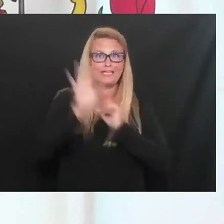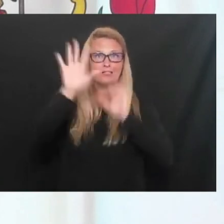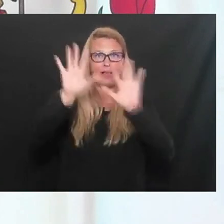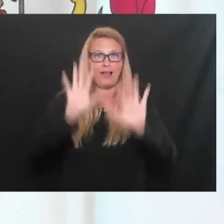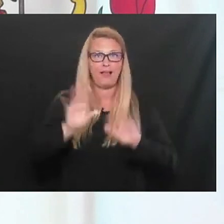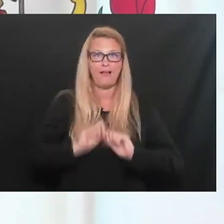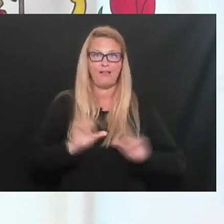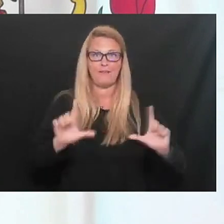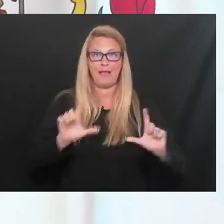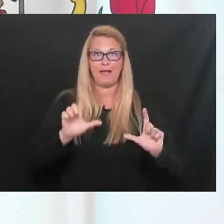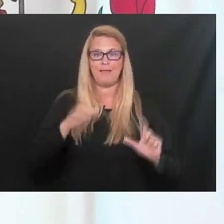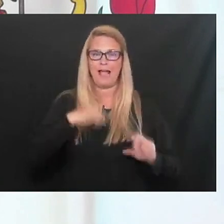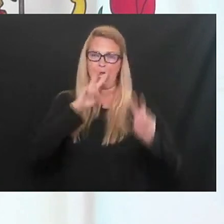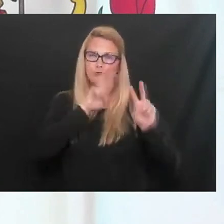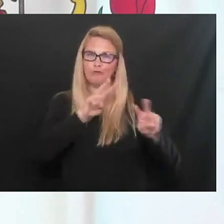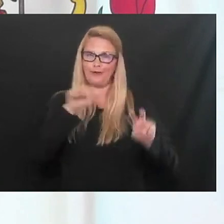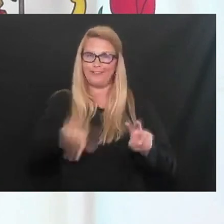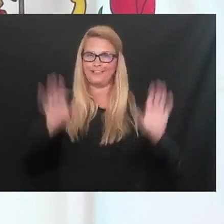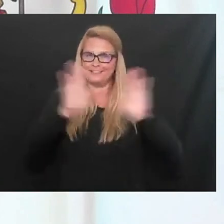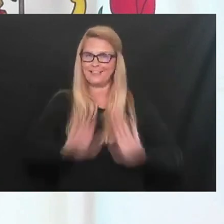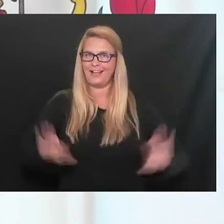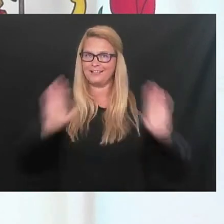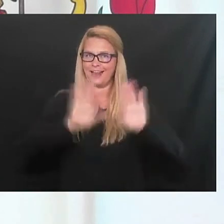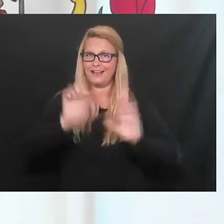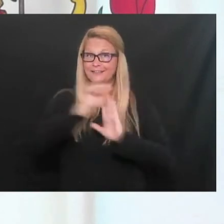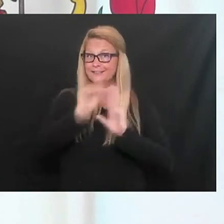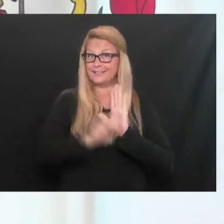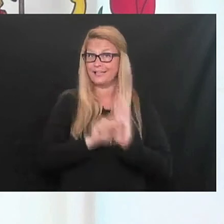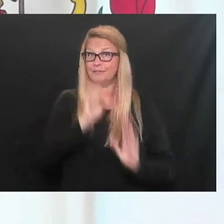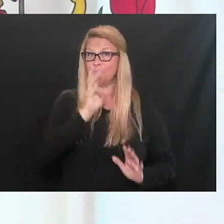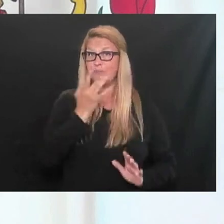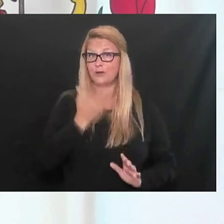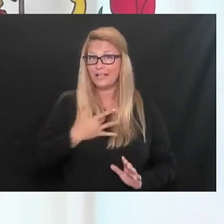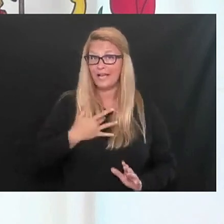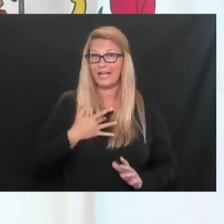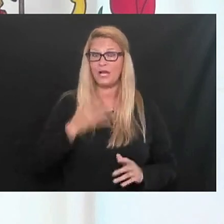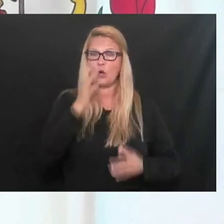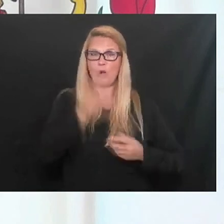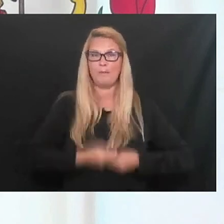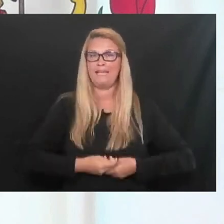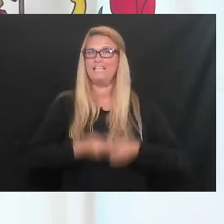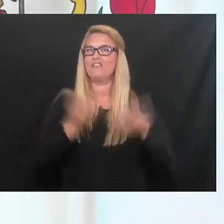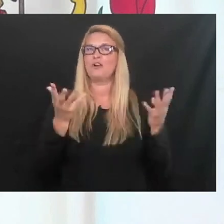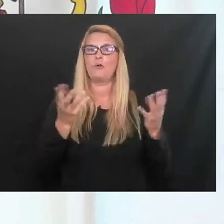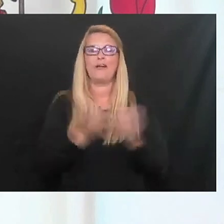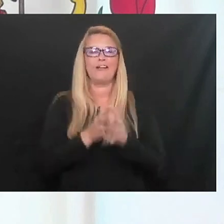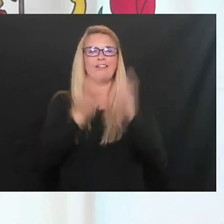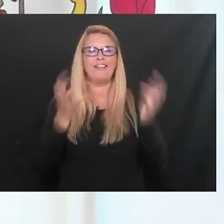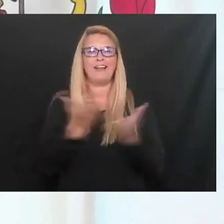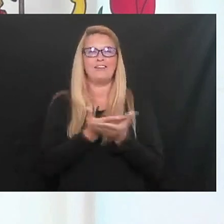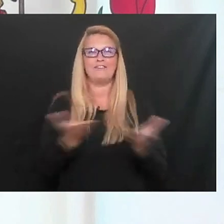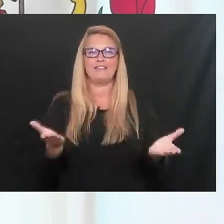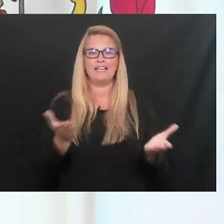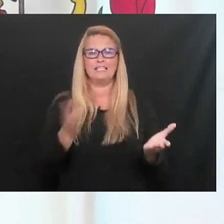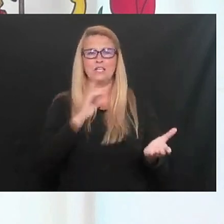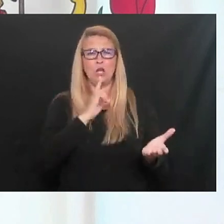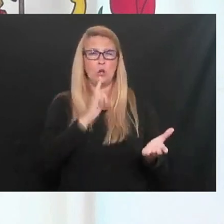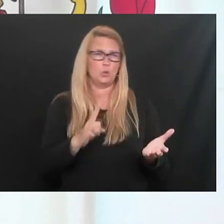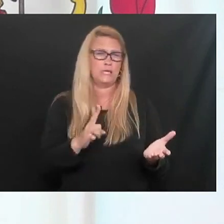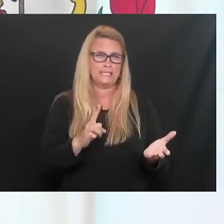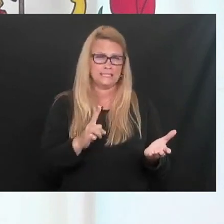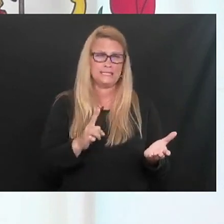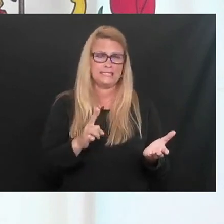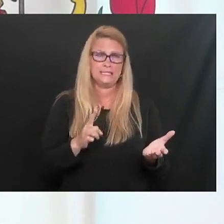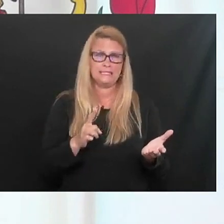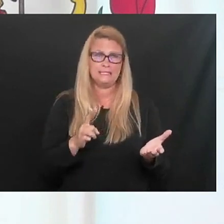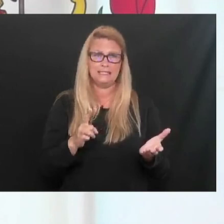our birthday, and we're going to give away a lot of stuff, and the motivation behind all that. And I hate like crazy, to tell you the